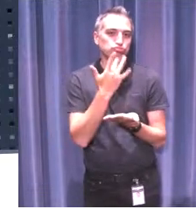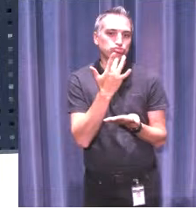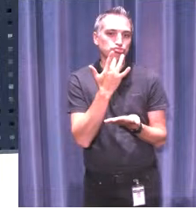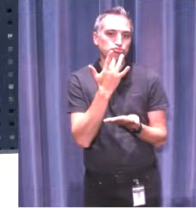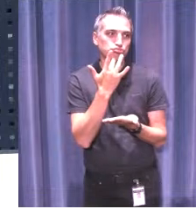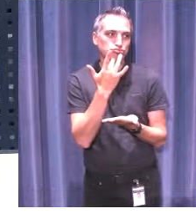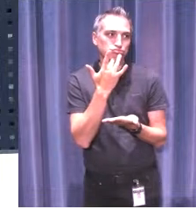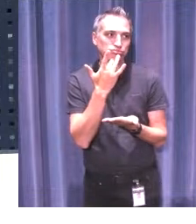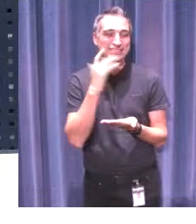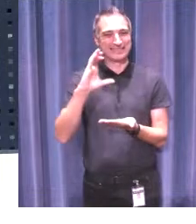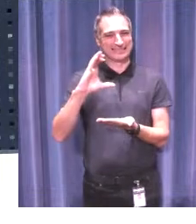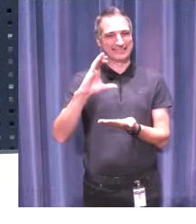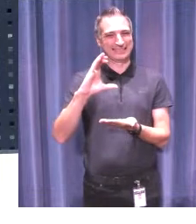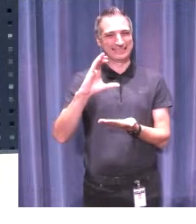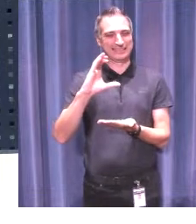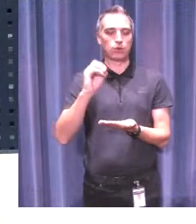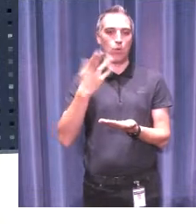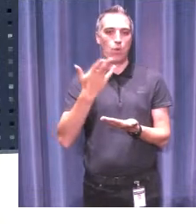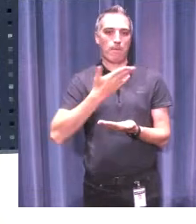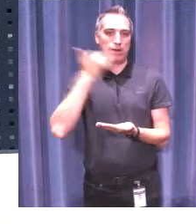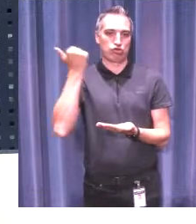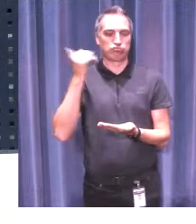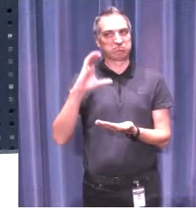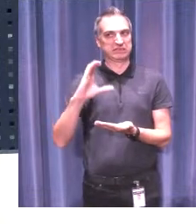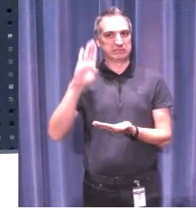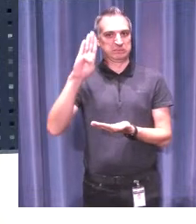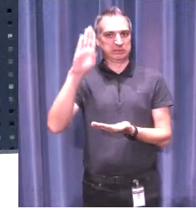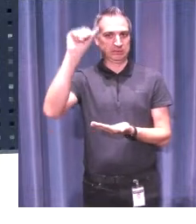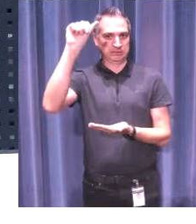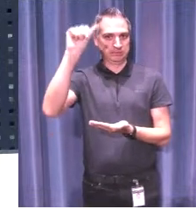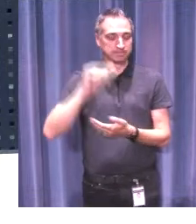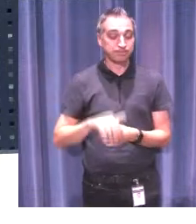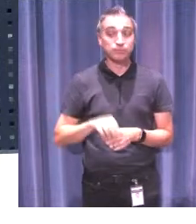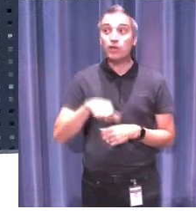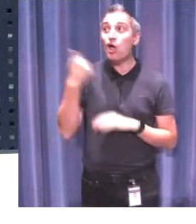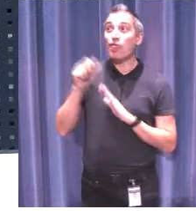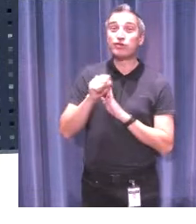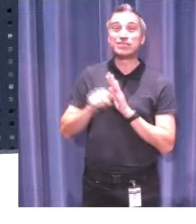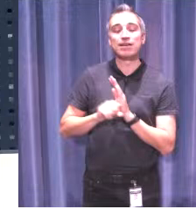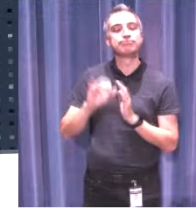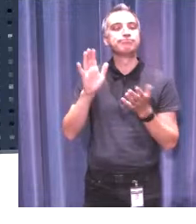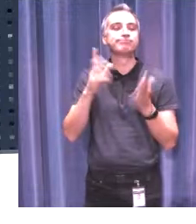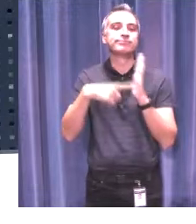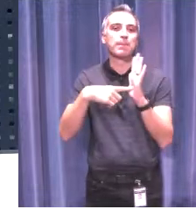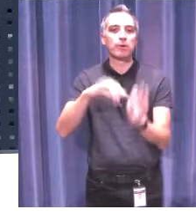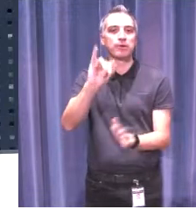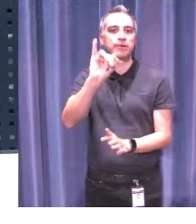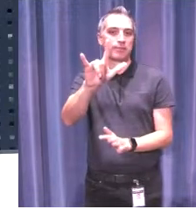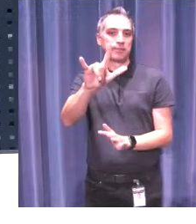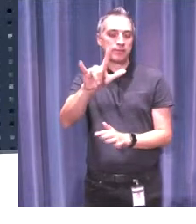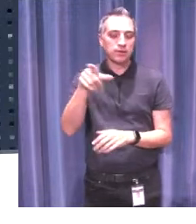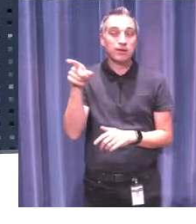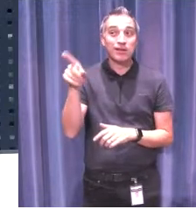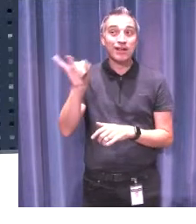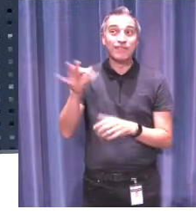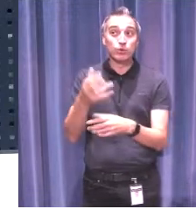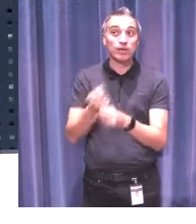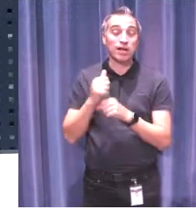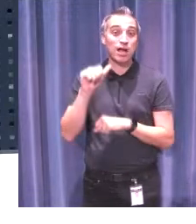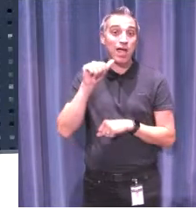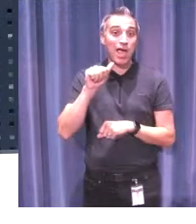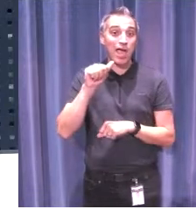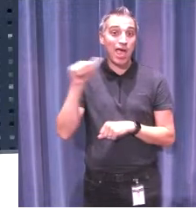C or better, because in other states, say like in Illinois, if you get an associate